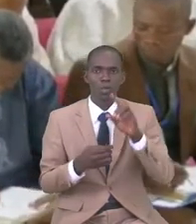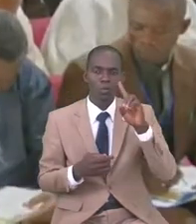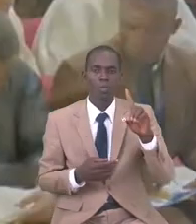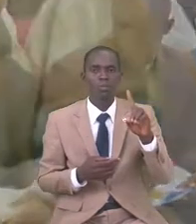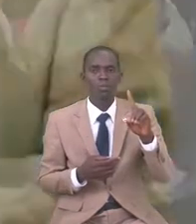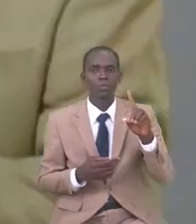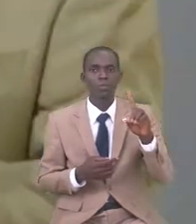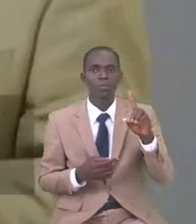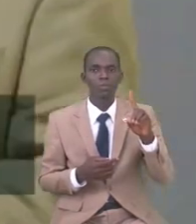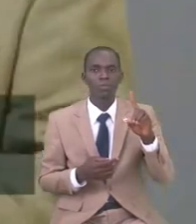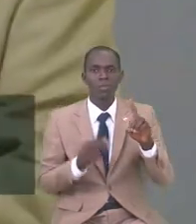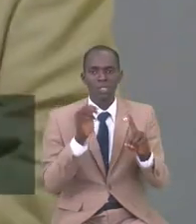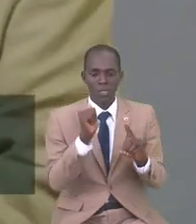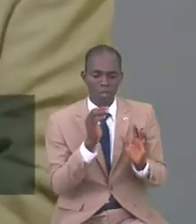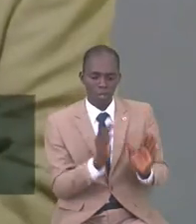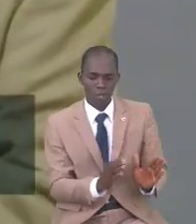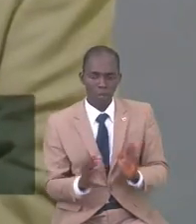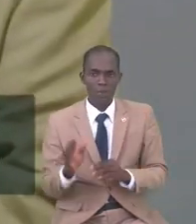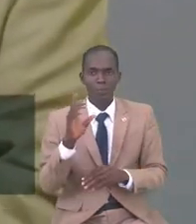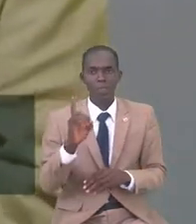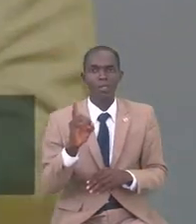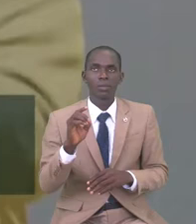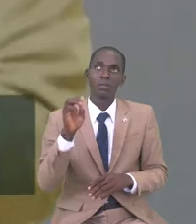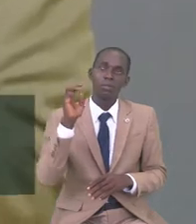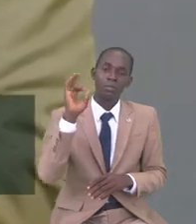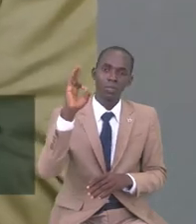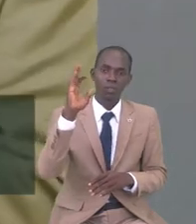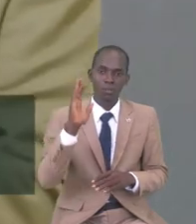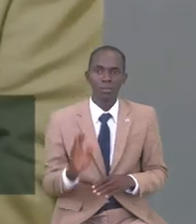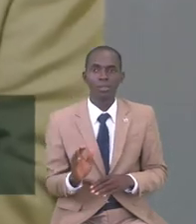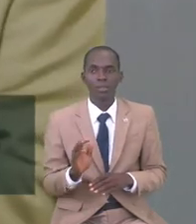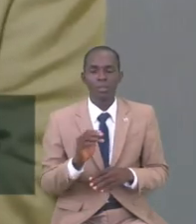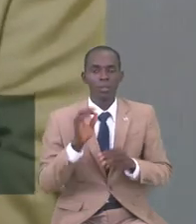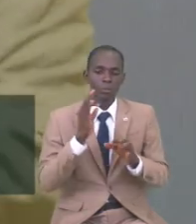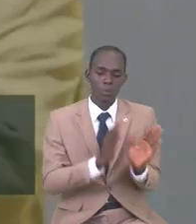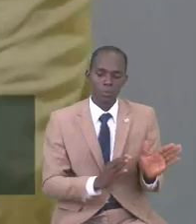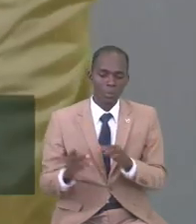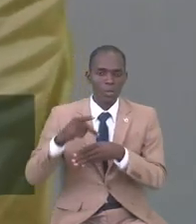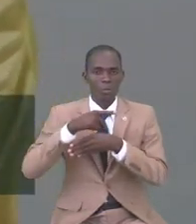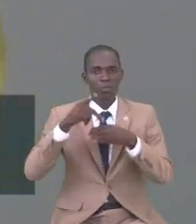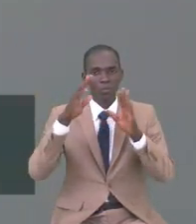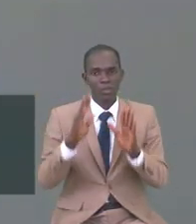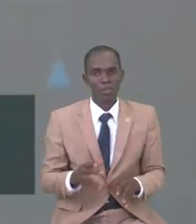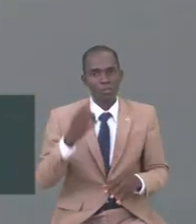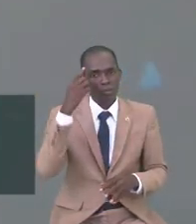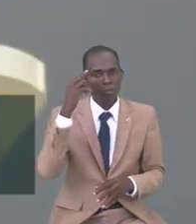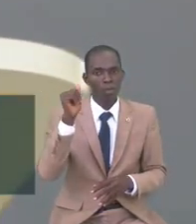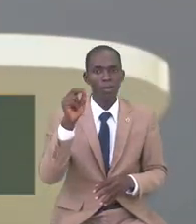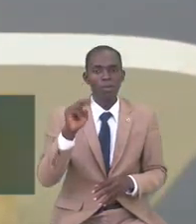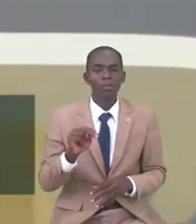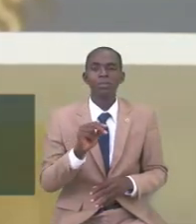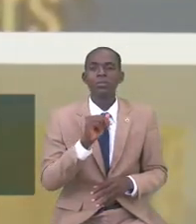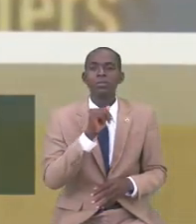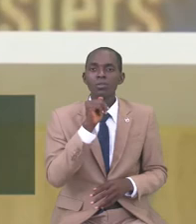Number one, a prepared minister, a prepared professional for an